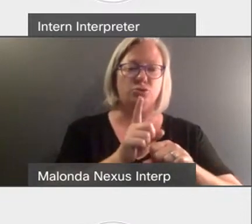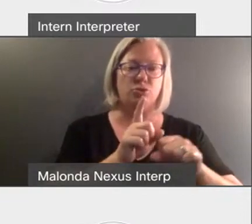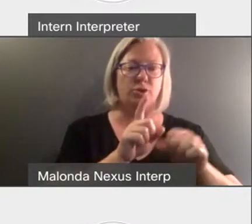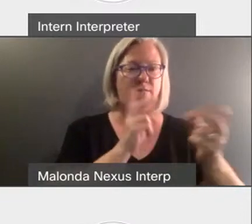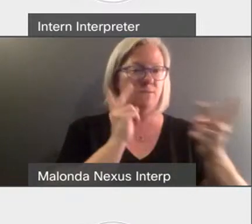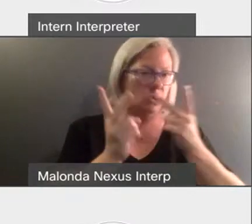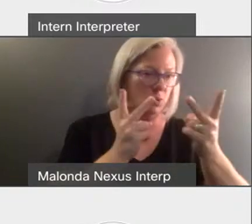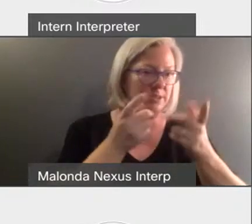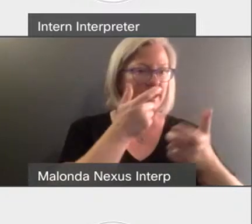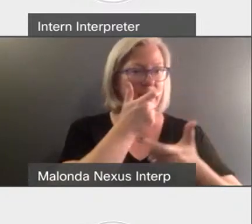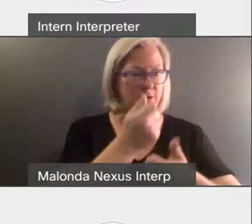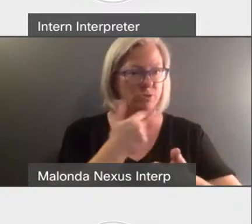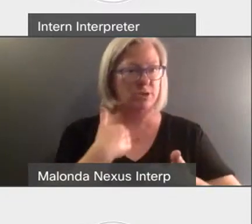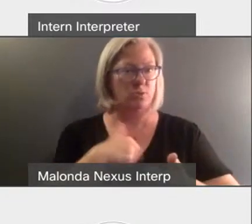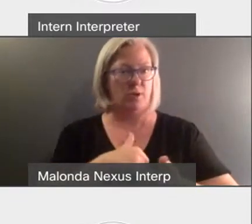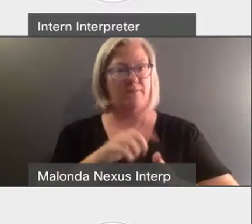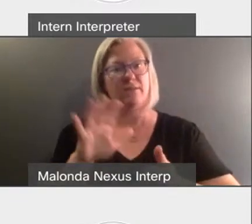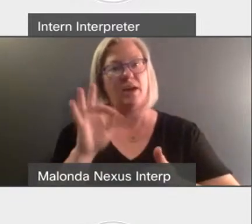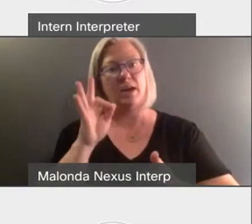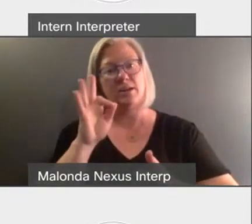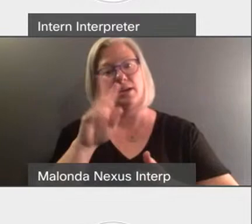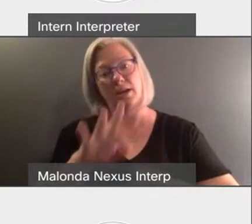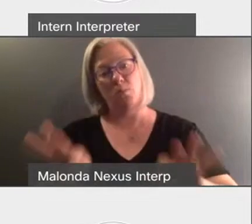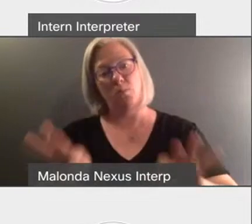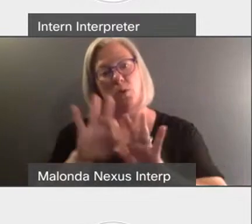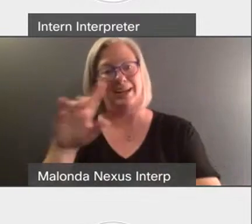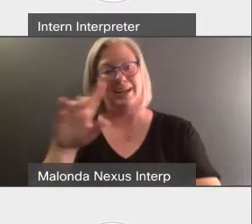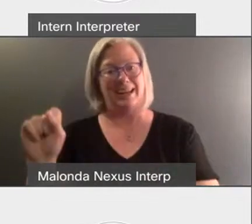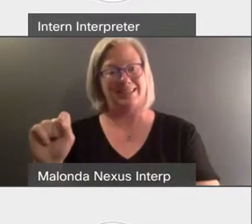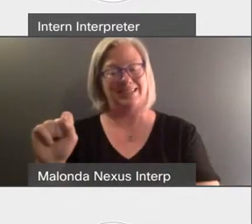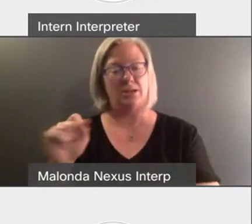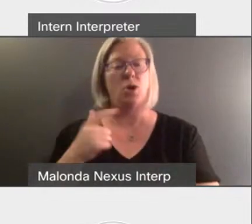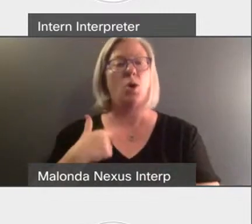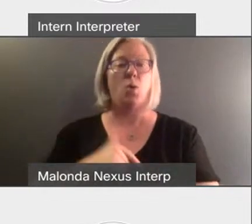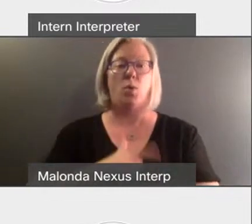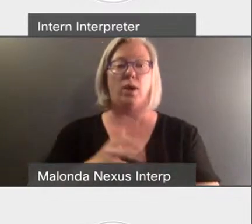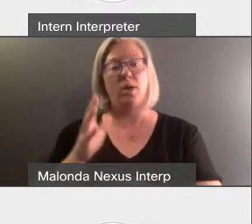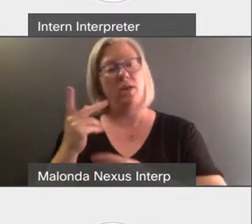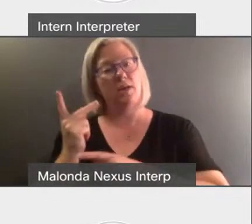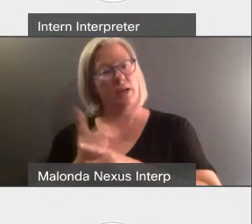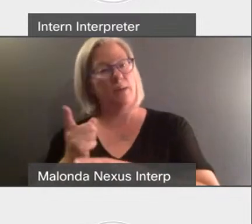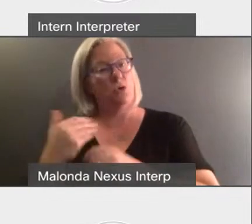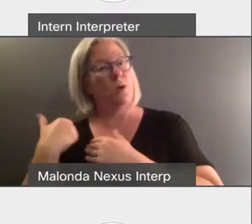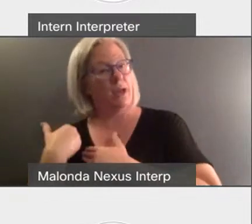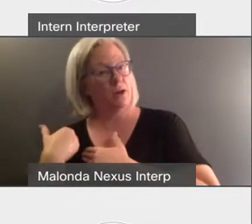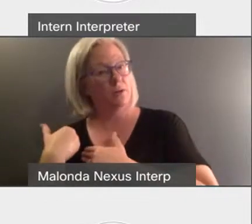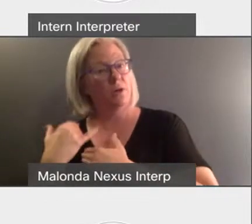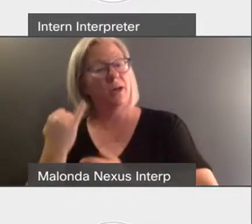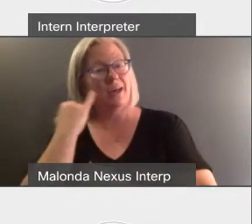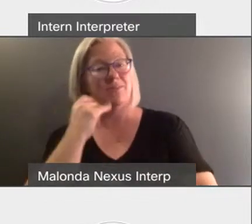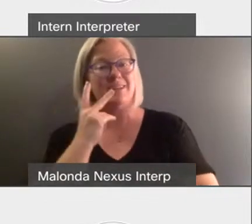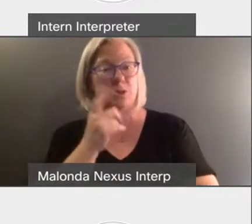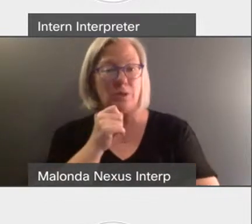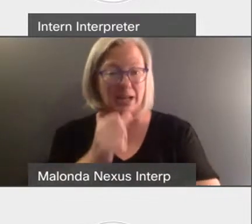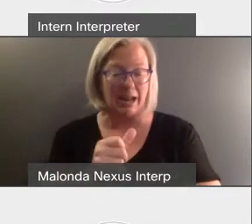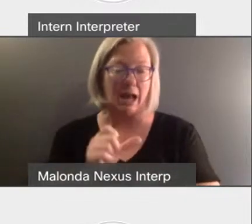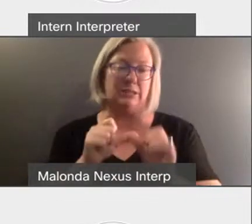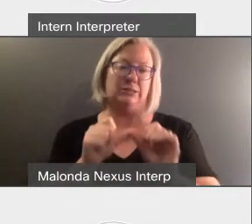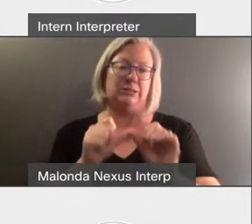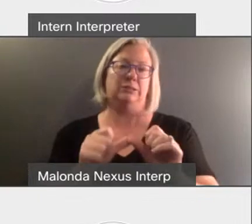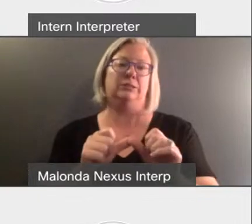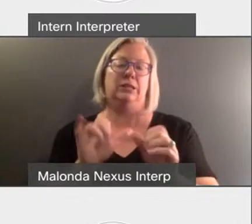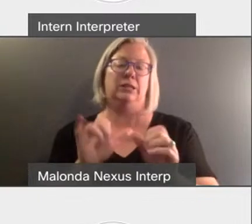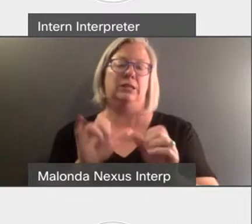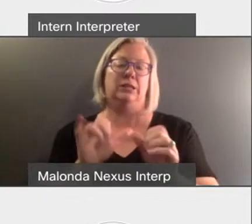important to us in Kansas. We, the citizens of Kansas, will hold you accountable if we see you are not holding up the ideals of our